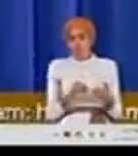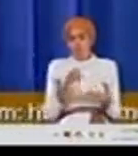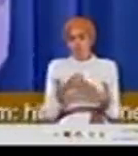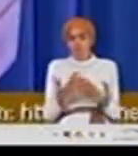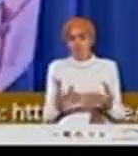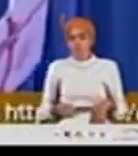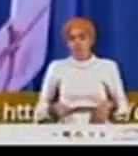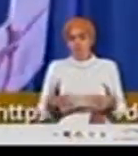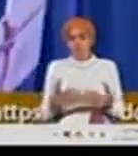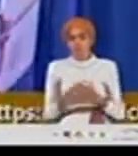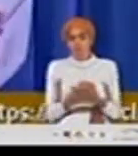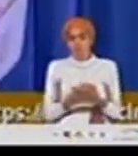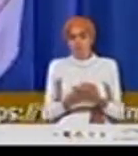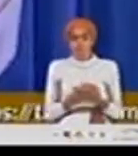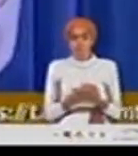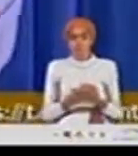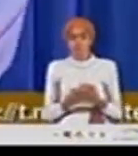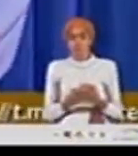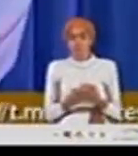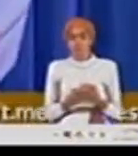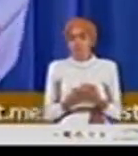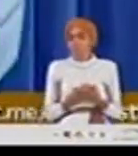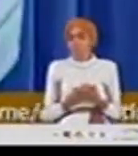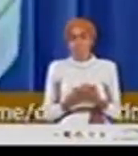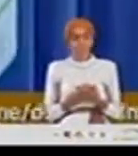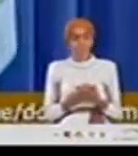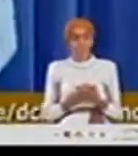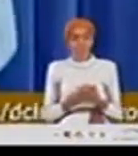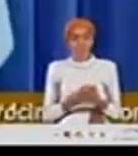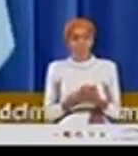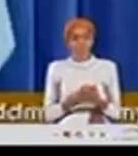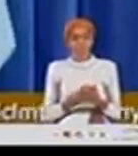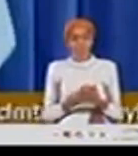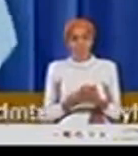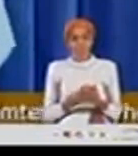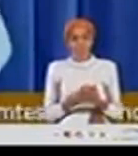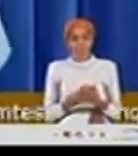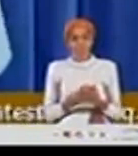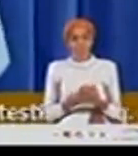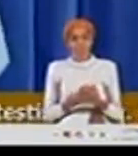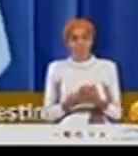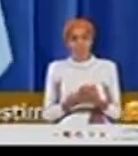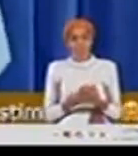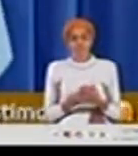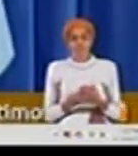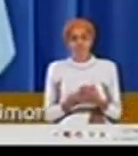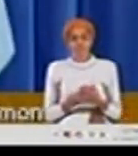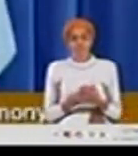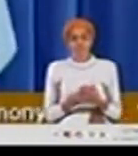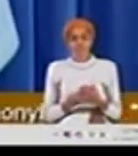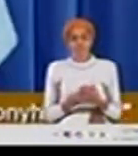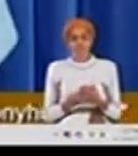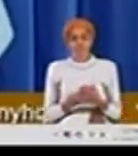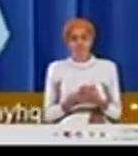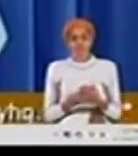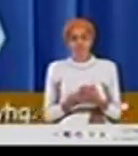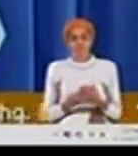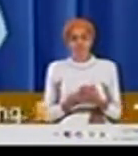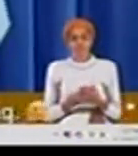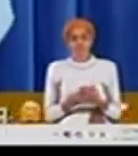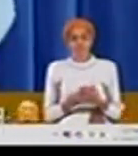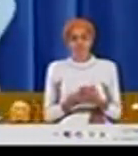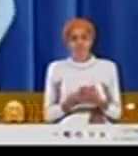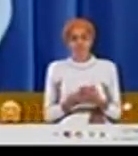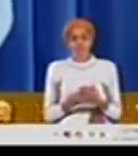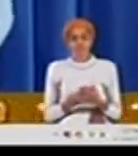faith, they took me to herbalists seeking for a solution. So the herbalist now detected that he consulted his gods, and then the gods told him that